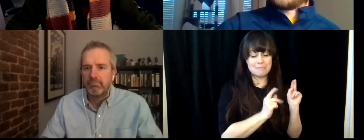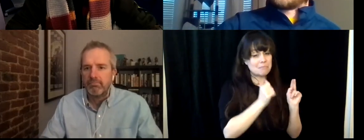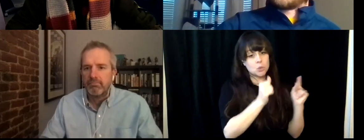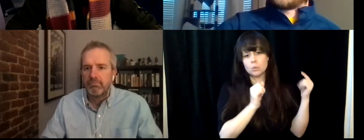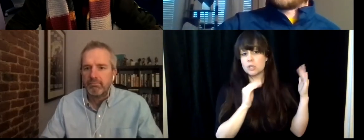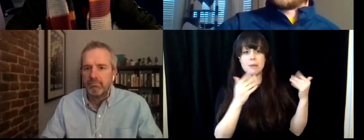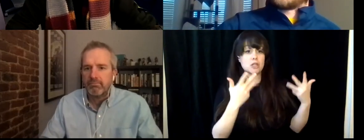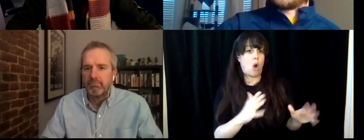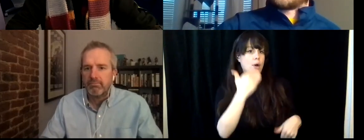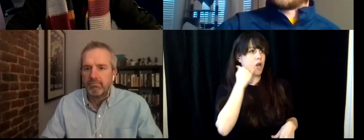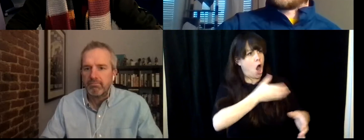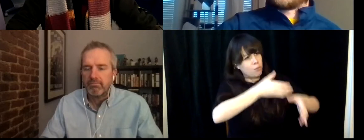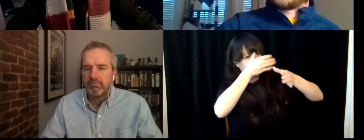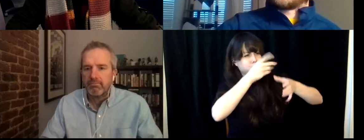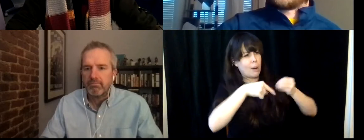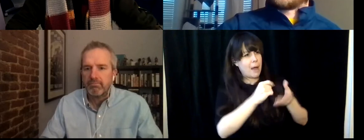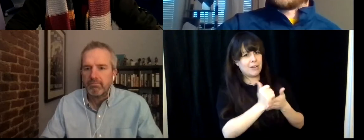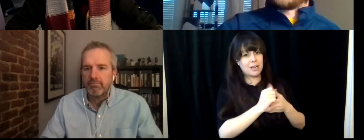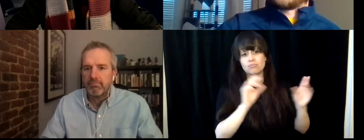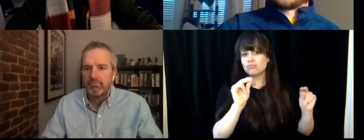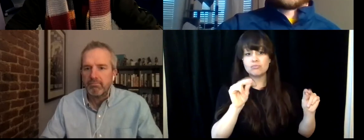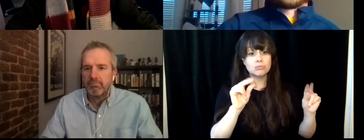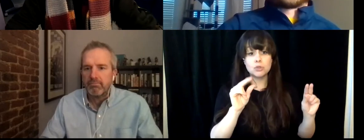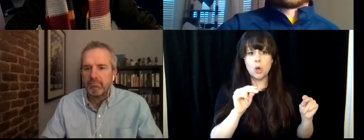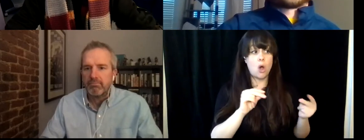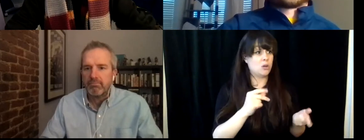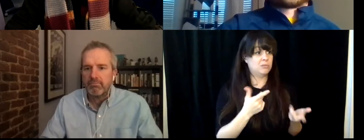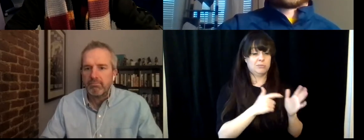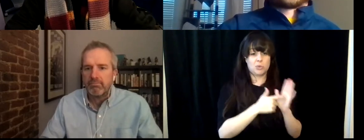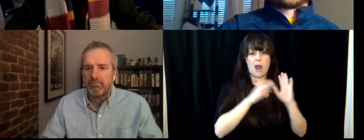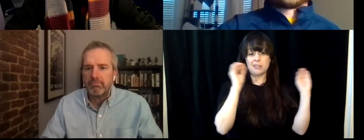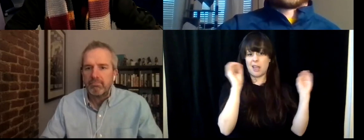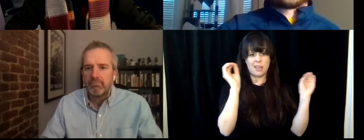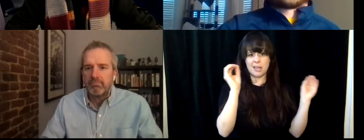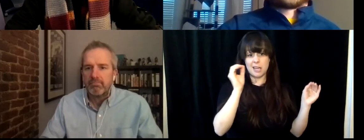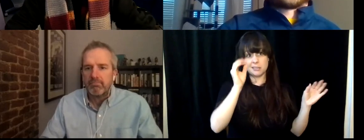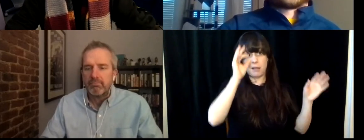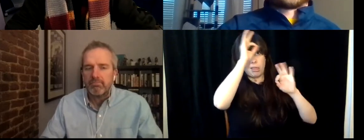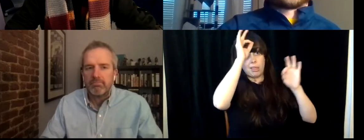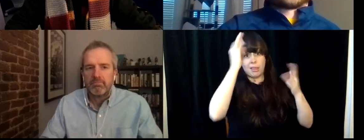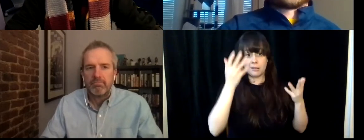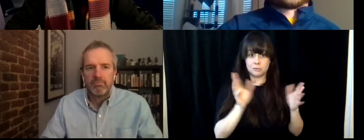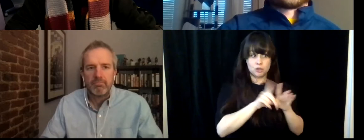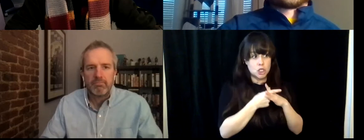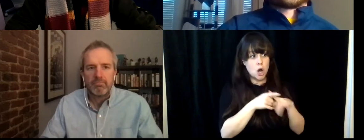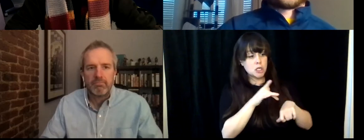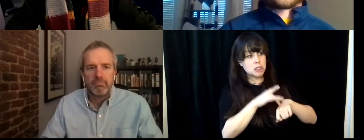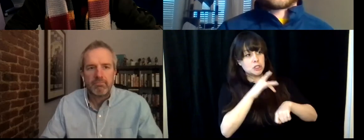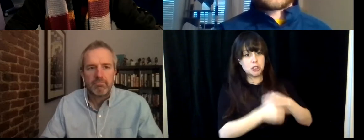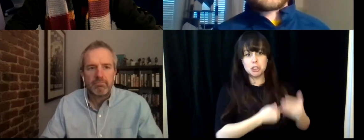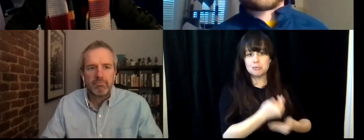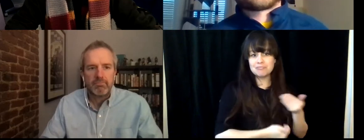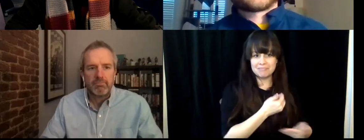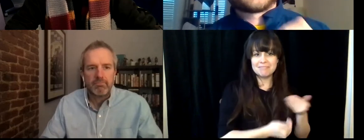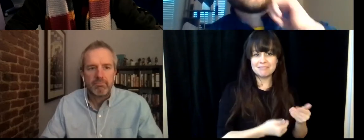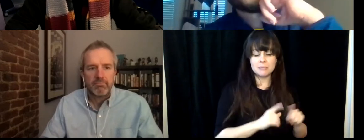these before they go in. But what we always tell people is start to look at what is needed. So for example, if you